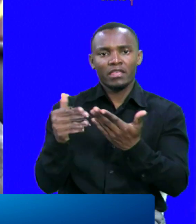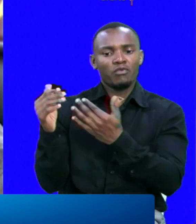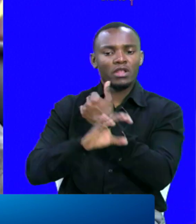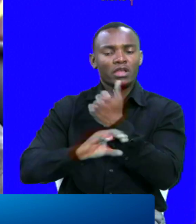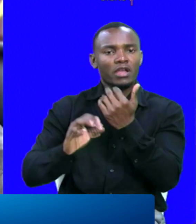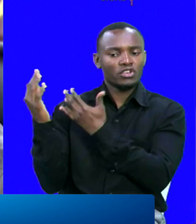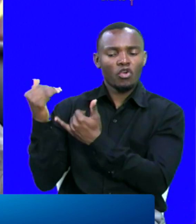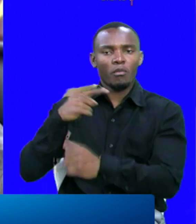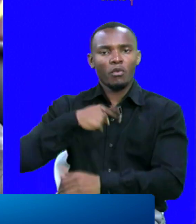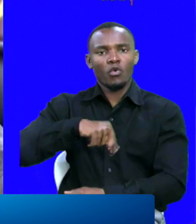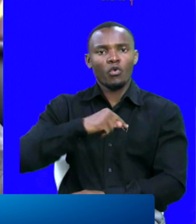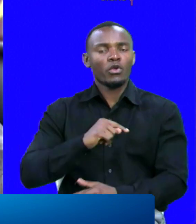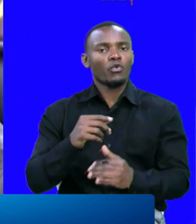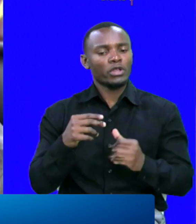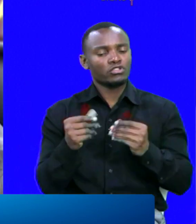standards and